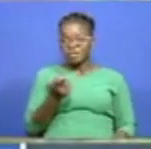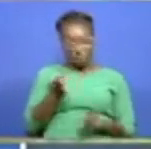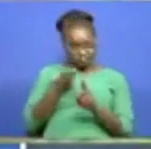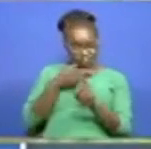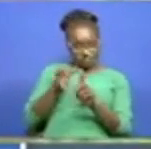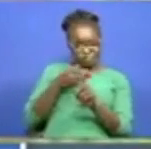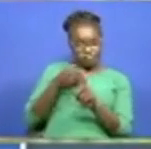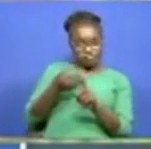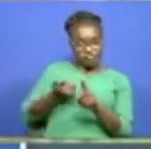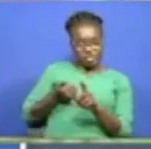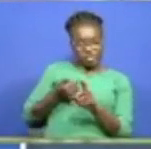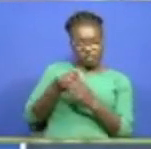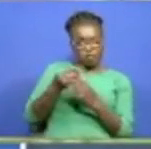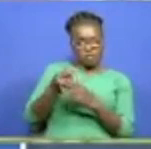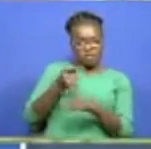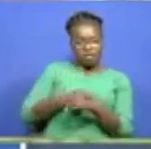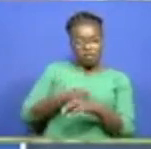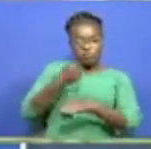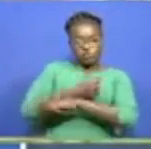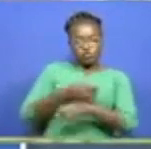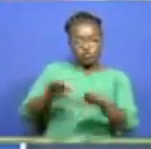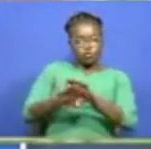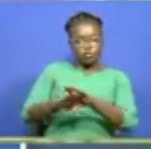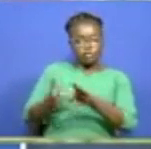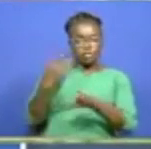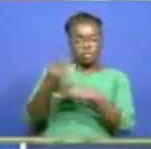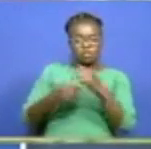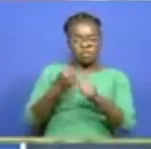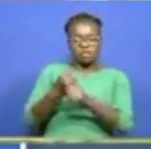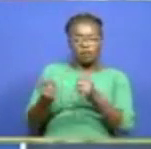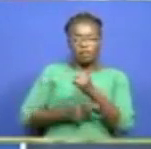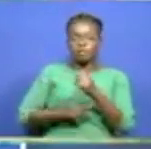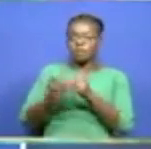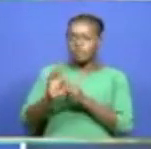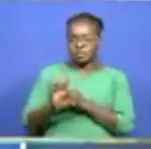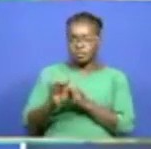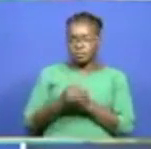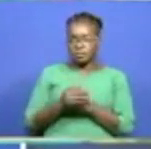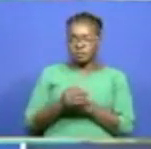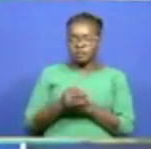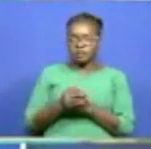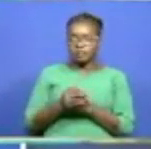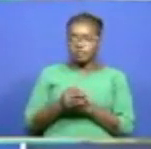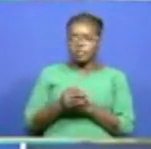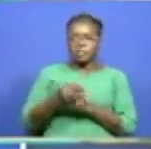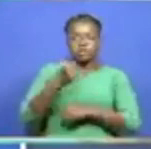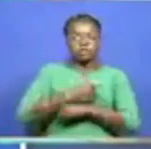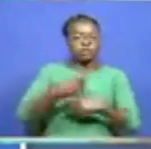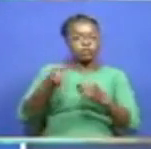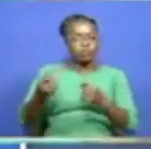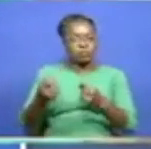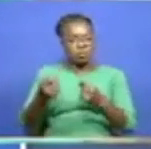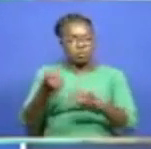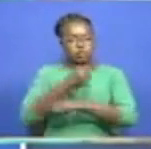minor with money when schools indefinitely closed in March last year due to COVID-19 pandemic. Shule ninaenda, tunatumwa karo